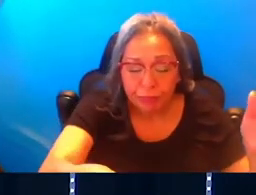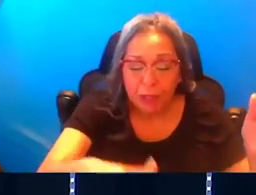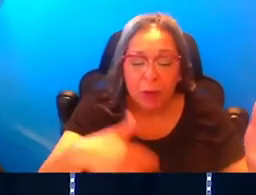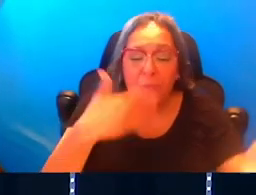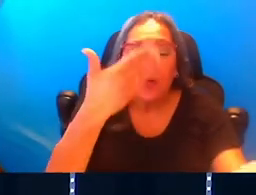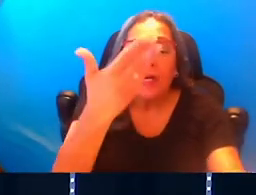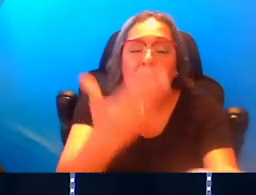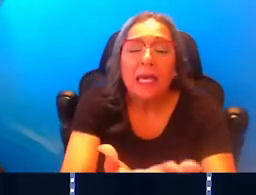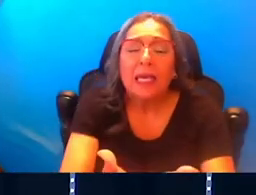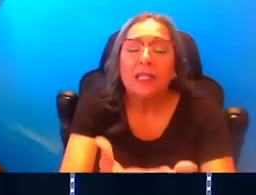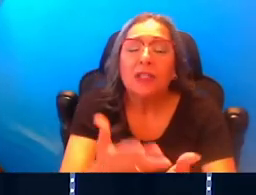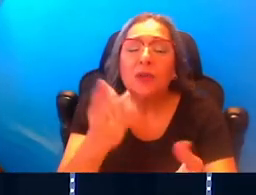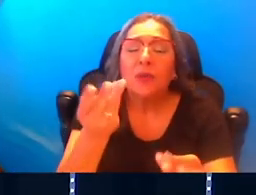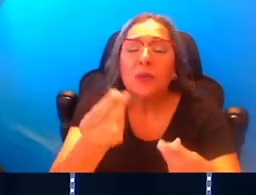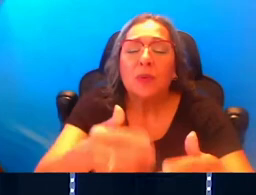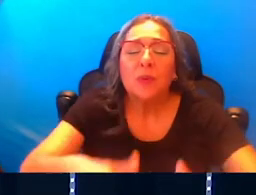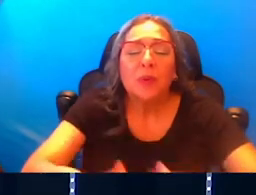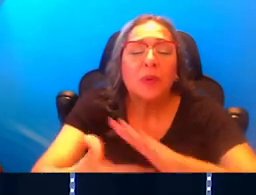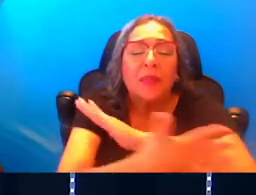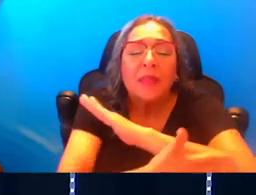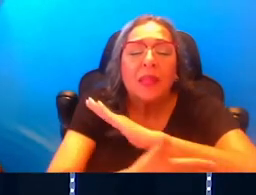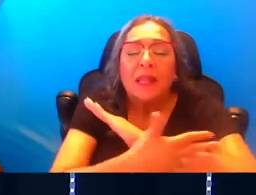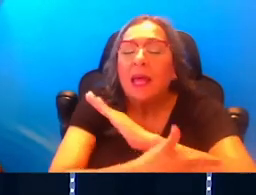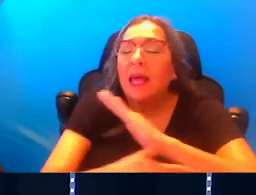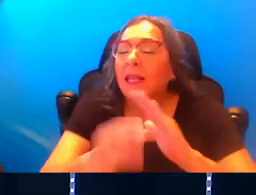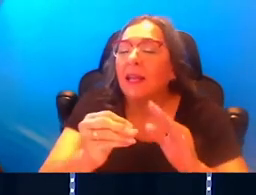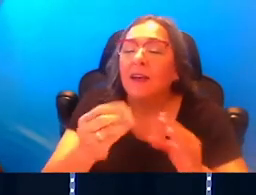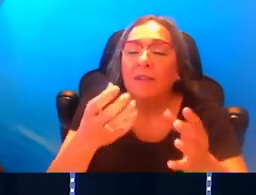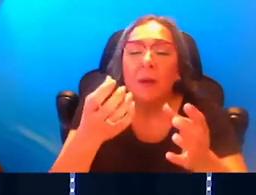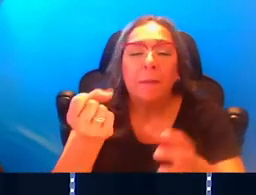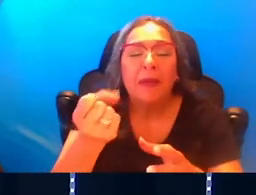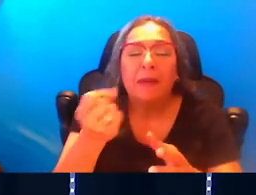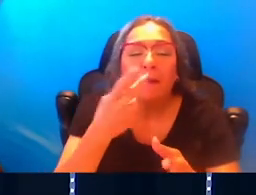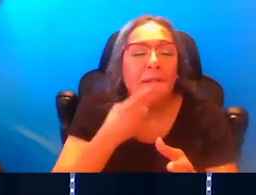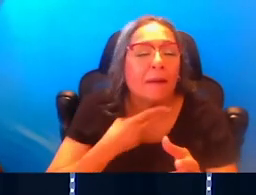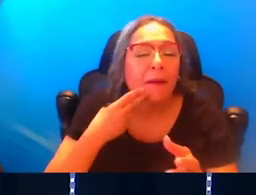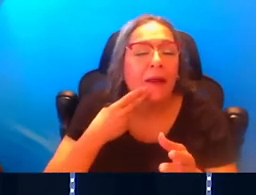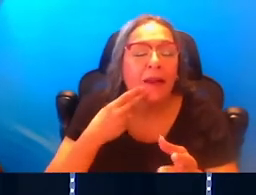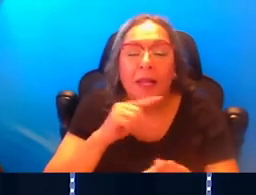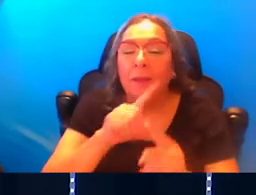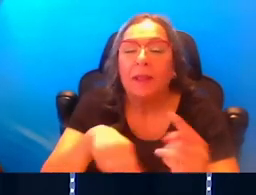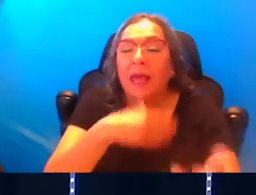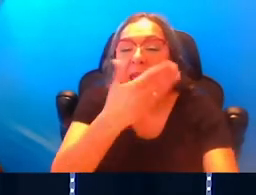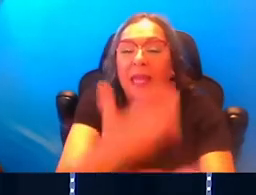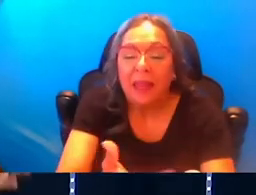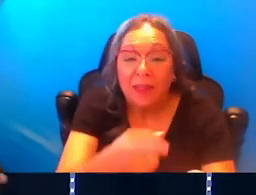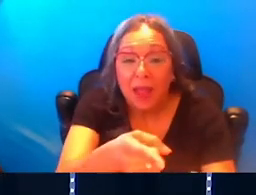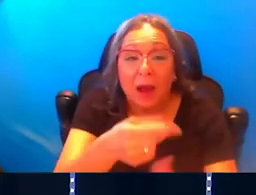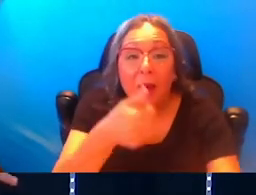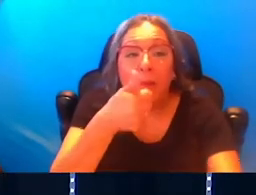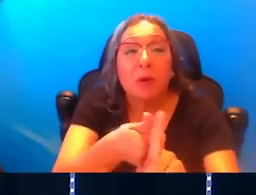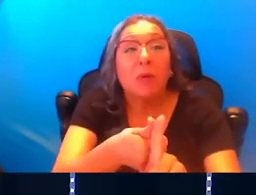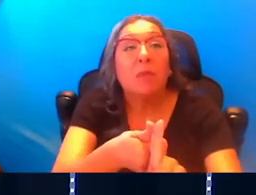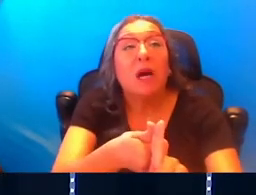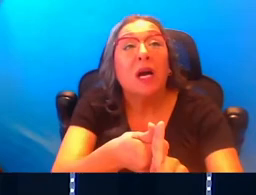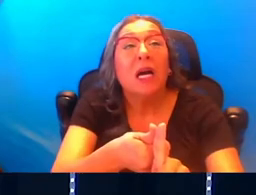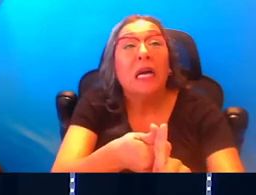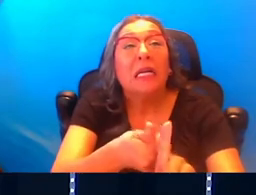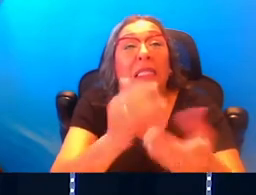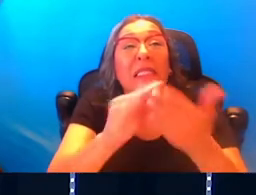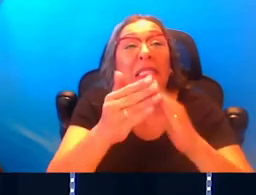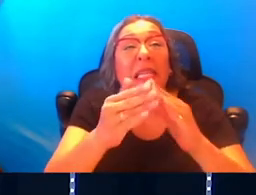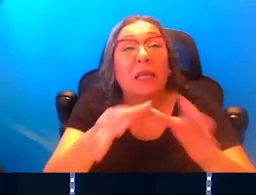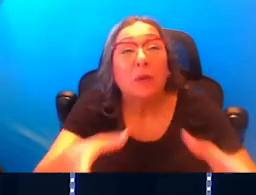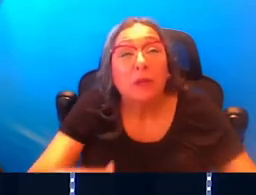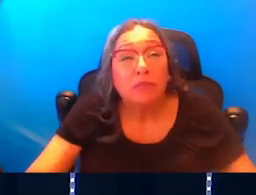to that land. And right on the edge of it is Jericho, this high-walled city. It's seen